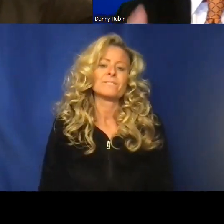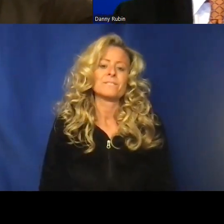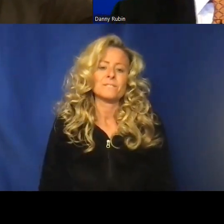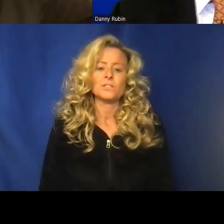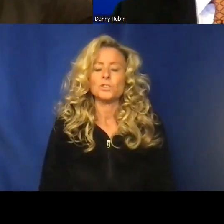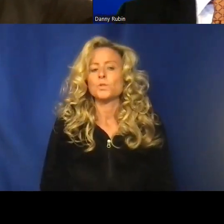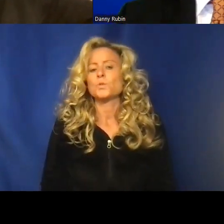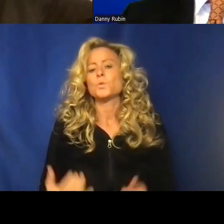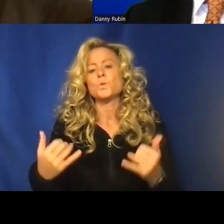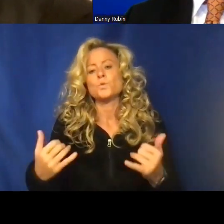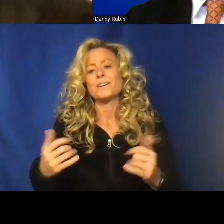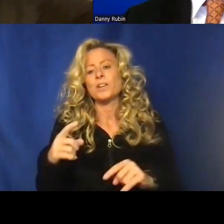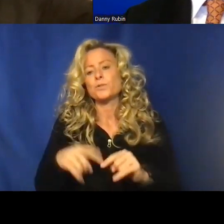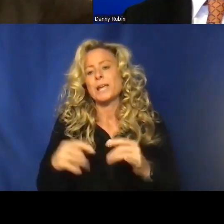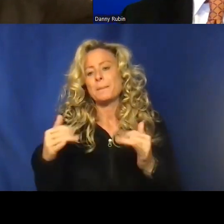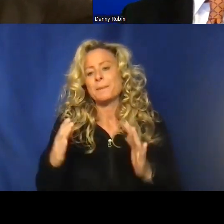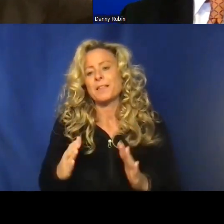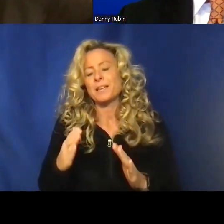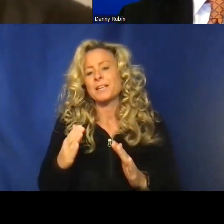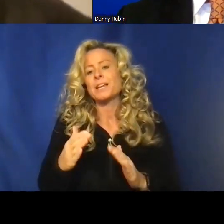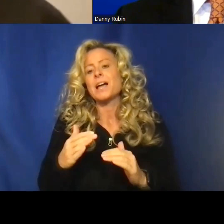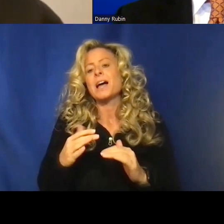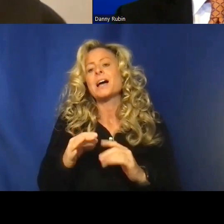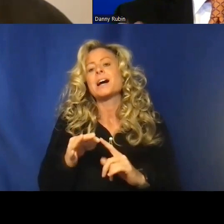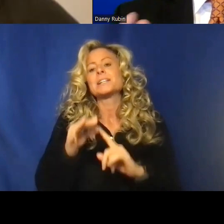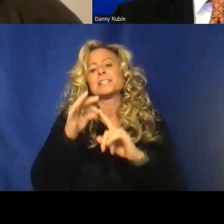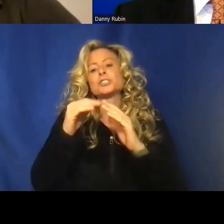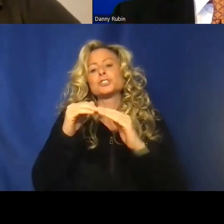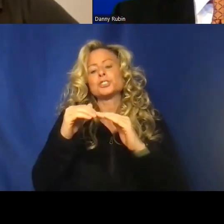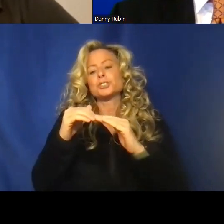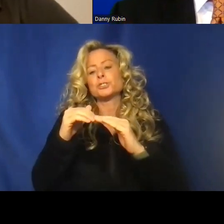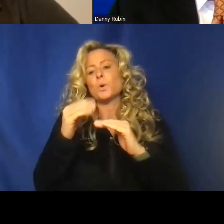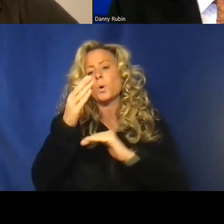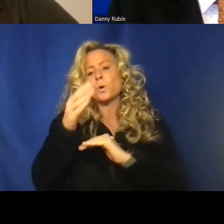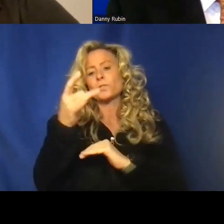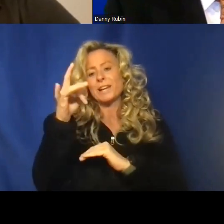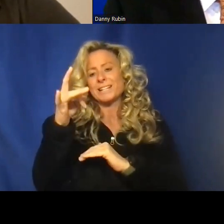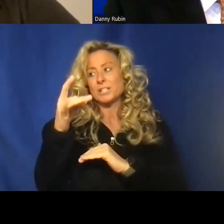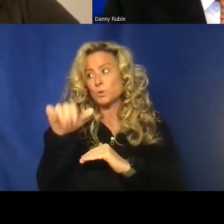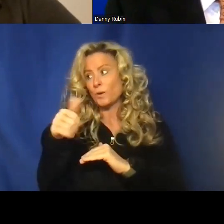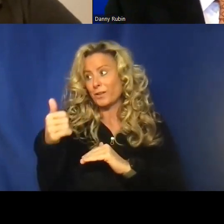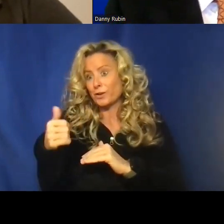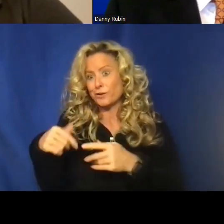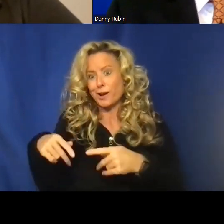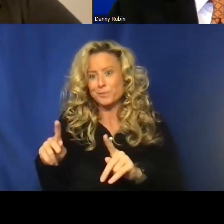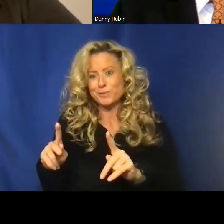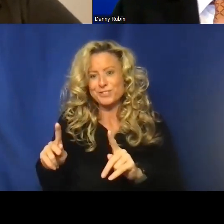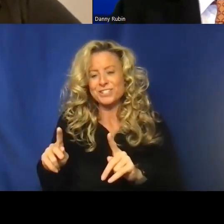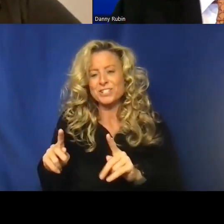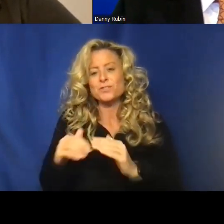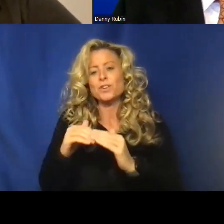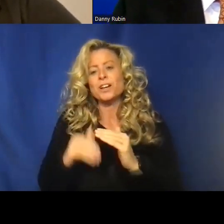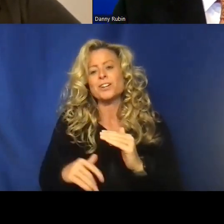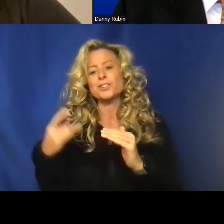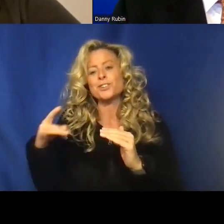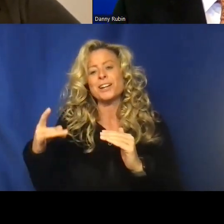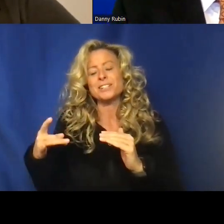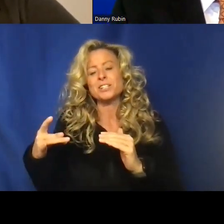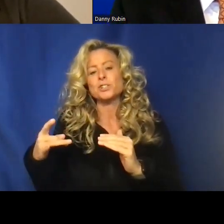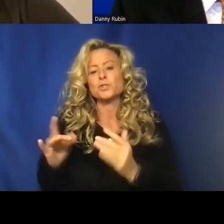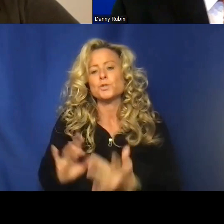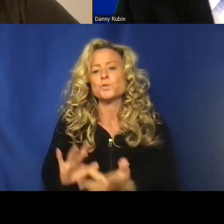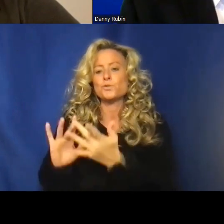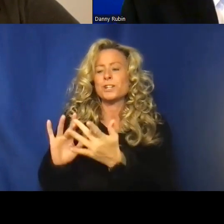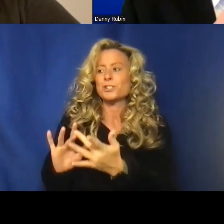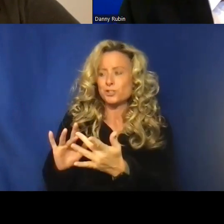you can't play this if you're under 18. So Mhm. are there any opportunities to get under 18 so you can reach an